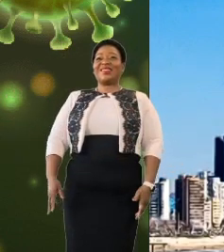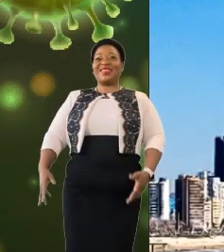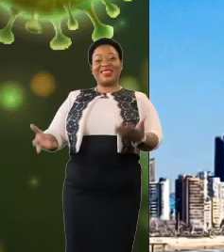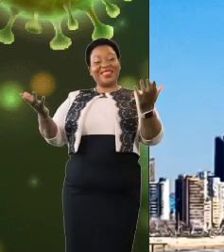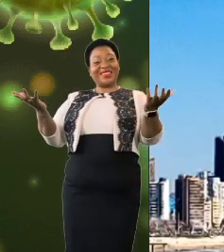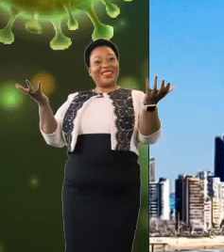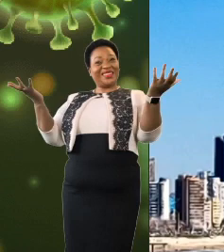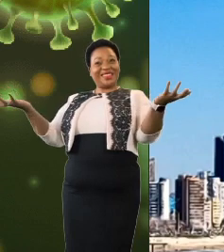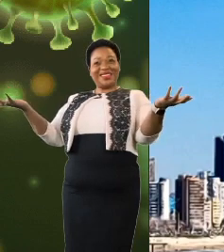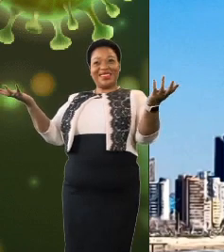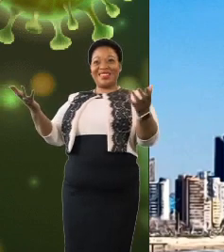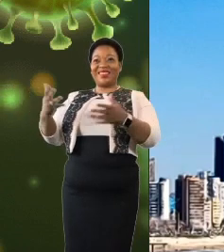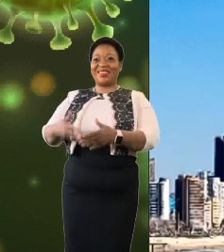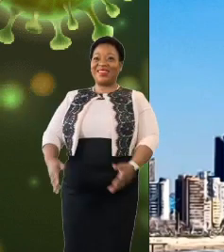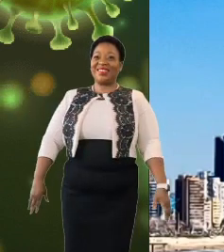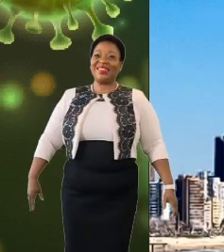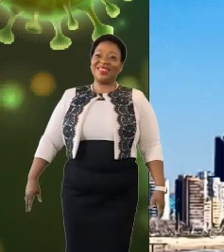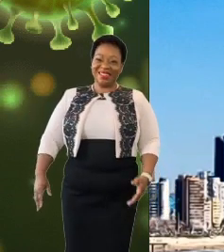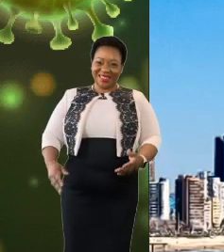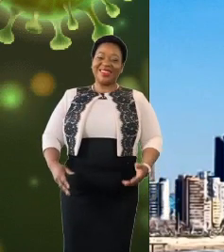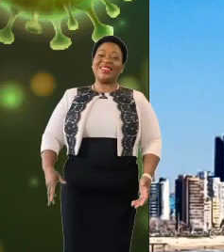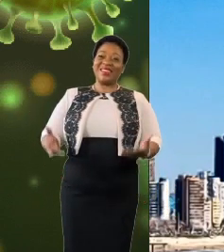afternoon. Thank you, Freaky.